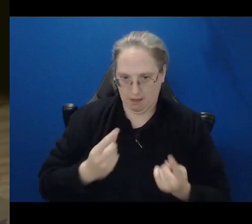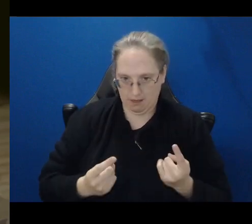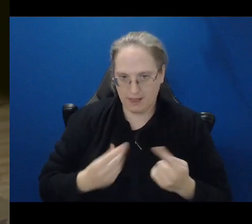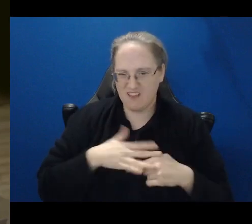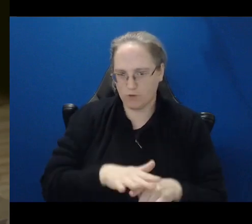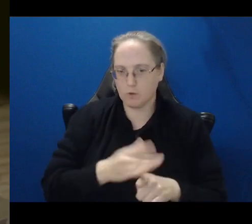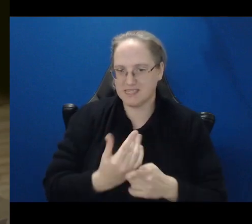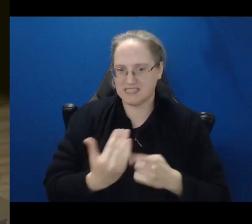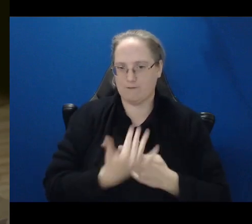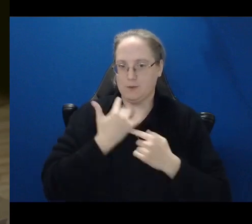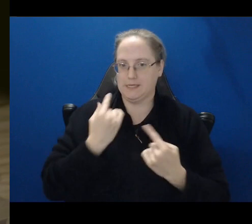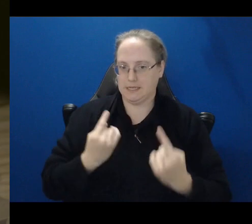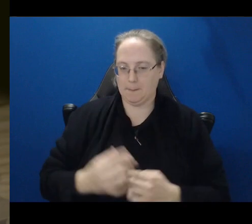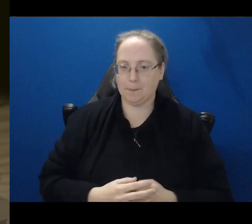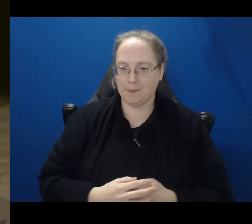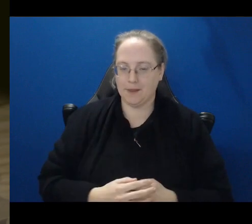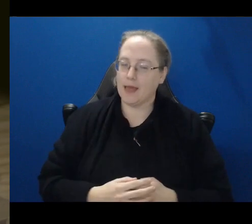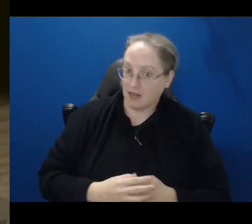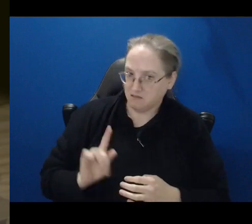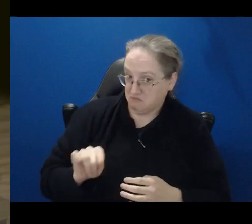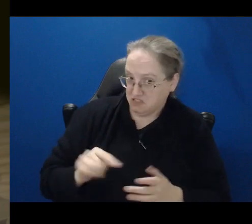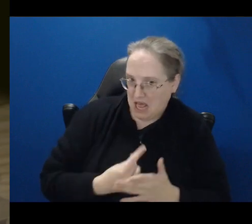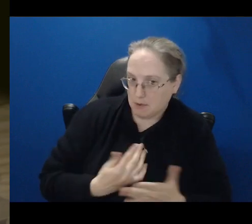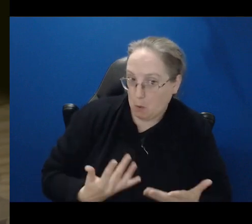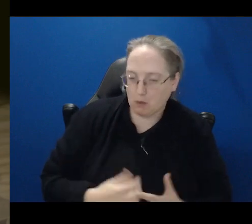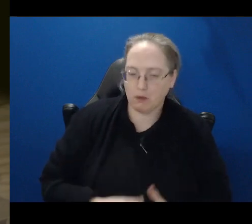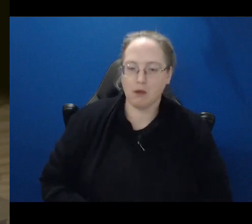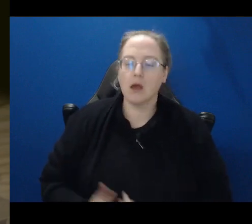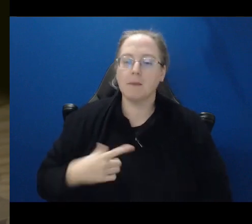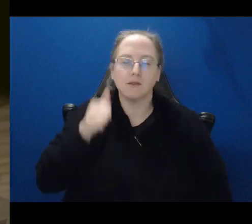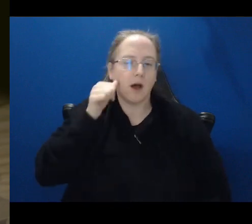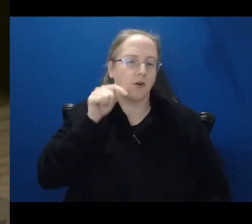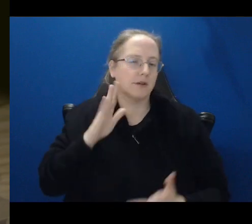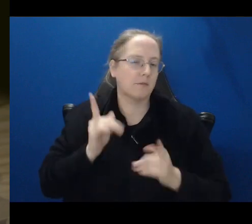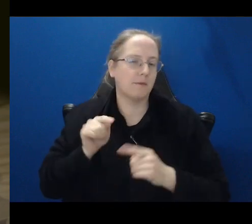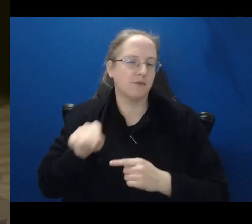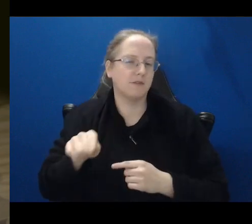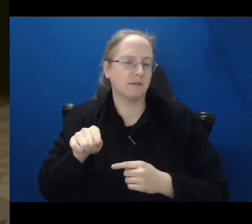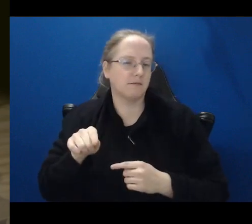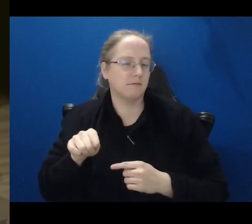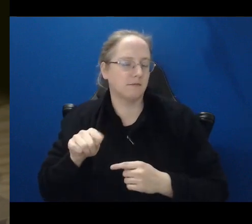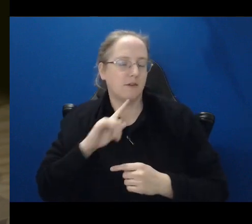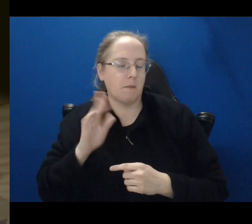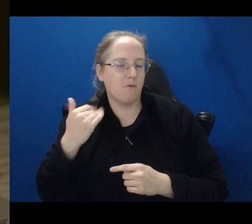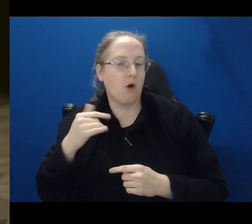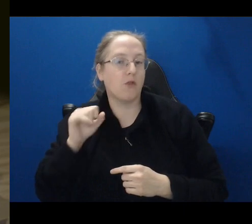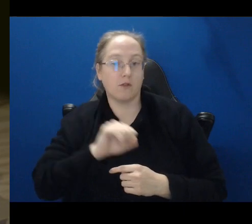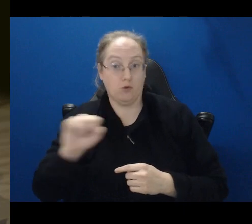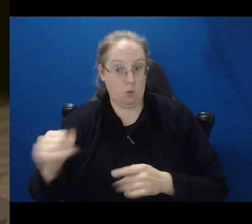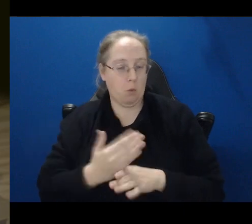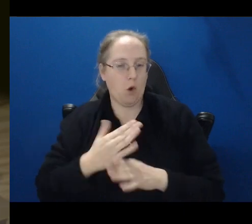in the past. You know, sometimes the works are at odds with each other. Judy, did you want to